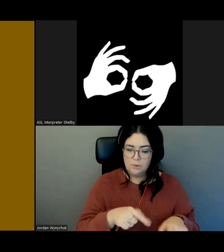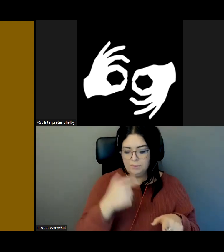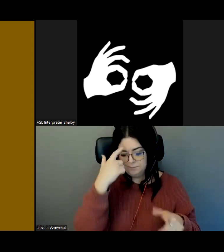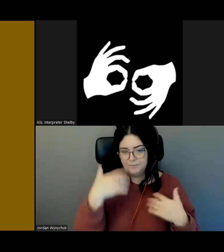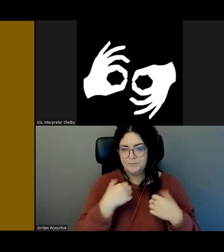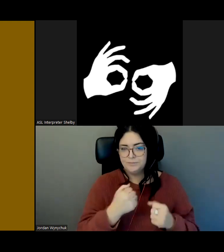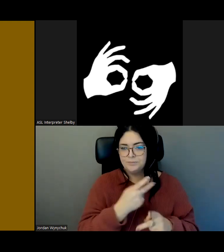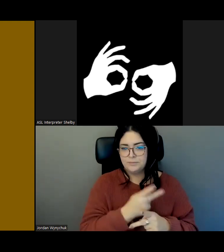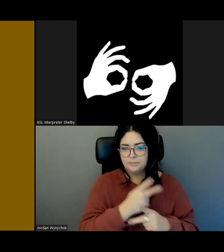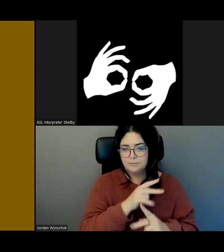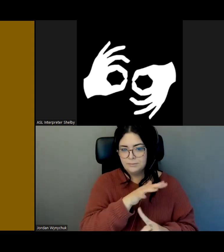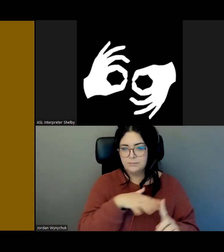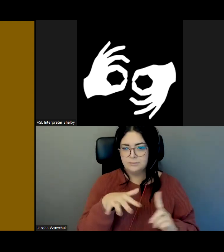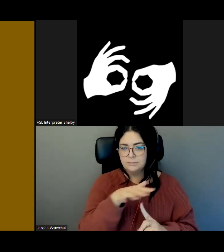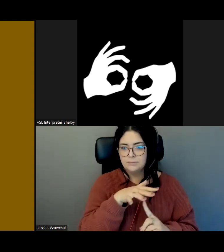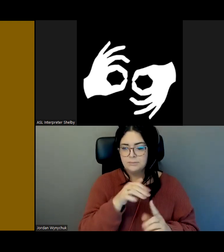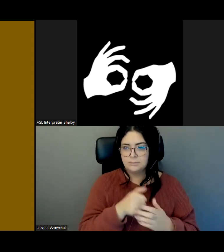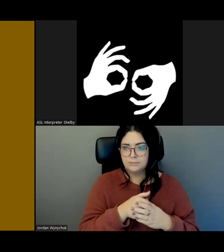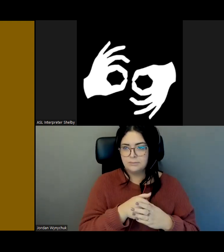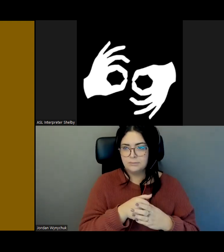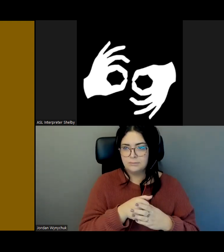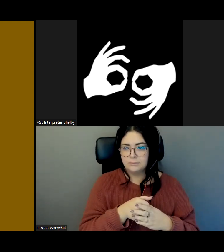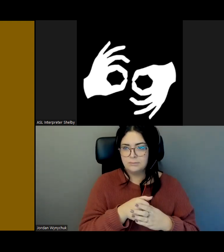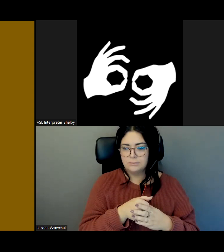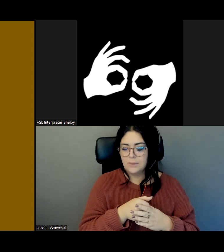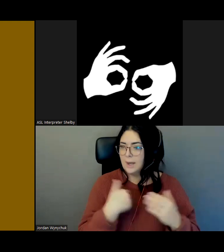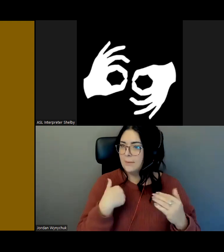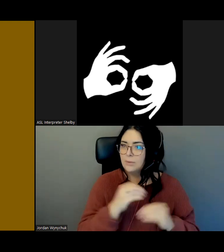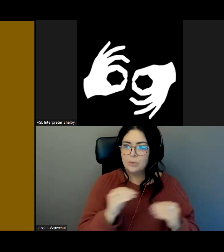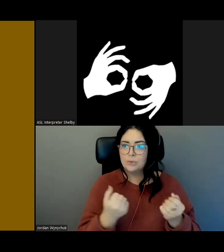and not get the support